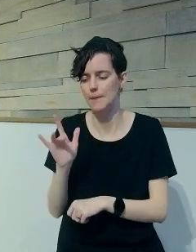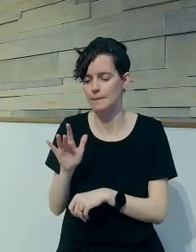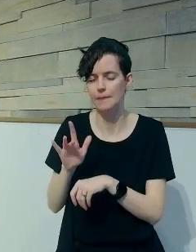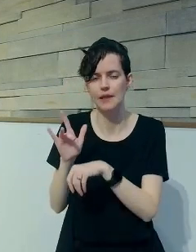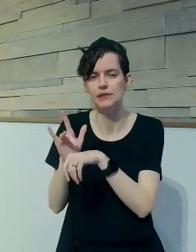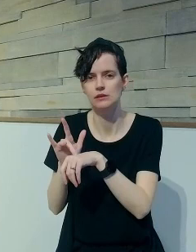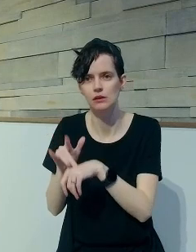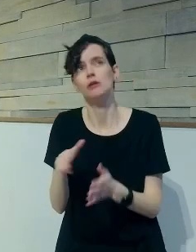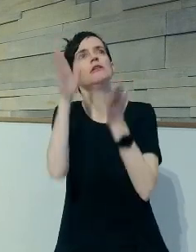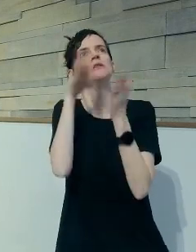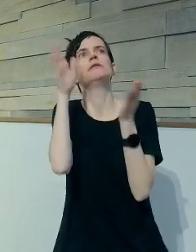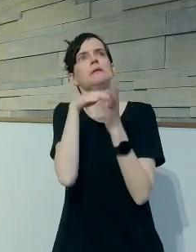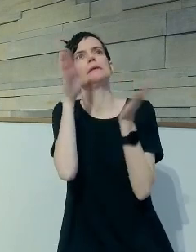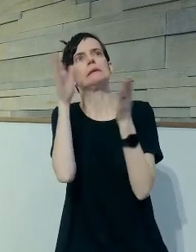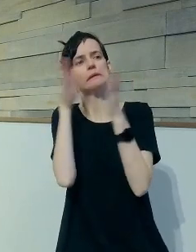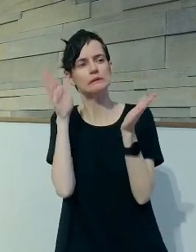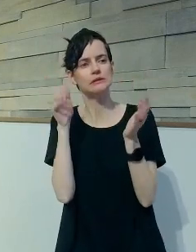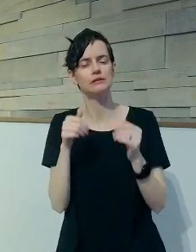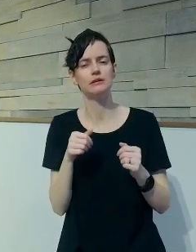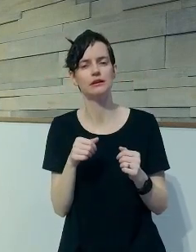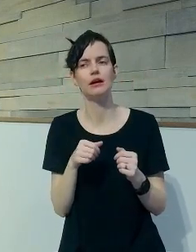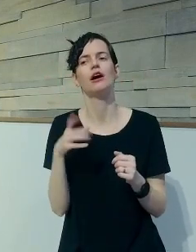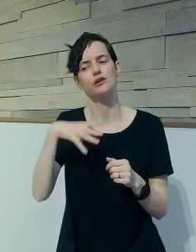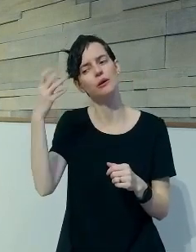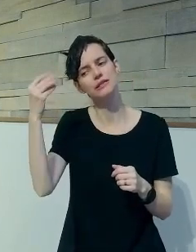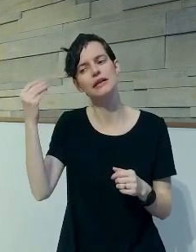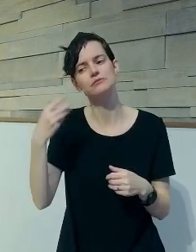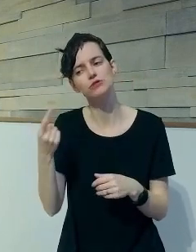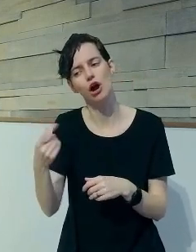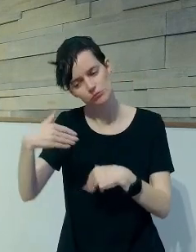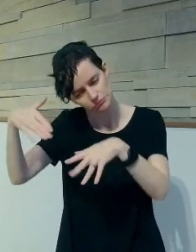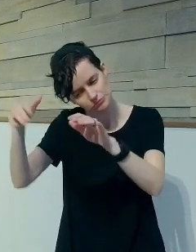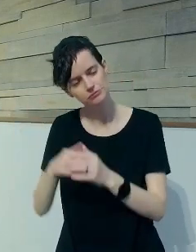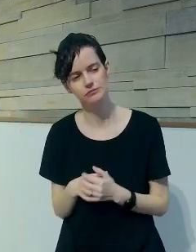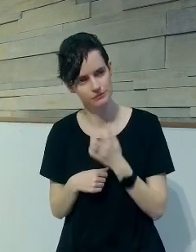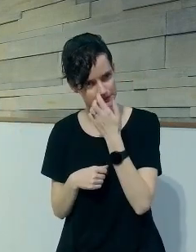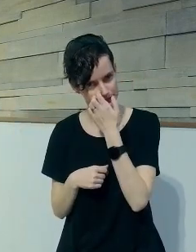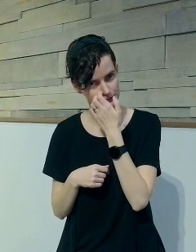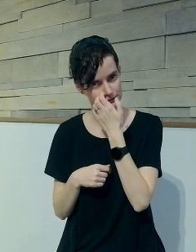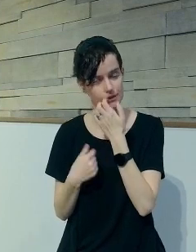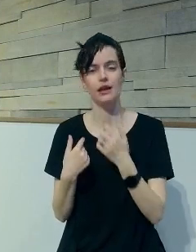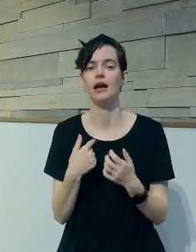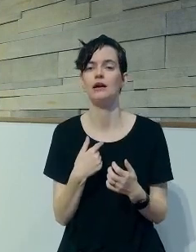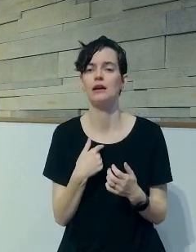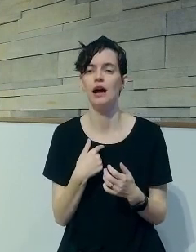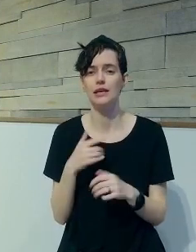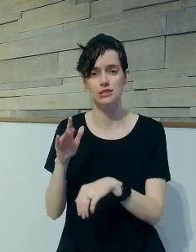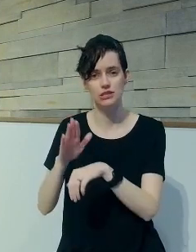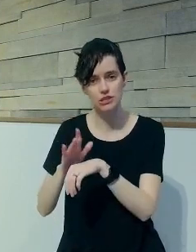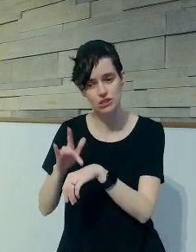touched it. Oh boy, here's that noise again. Go outside, dog. It's time to go outside. Now, I did not, whenever I